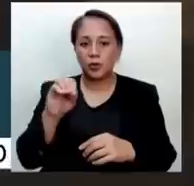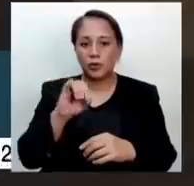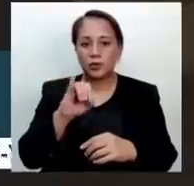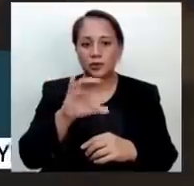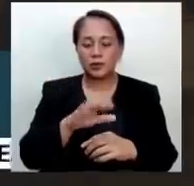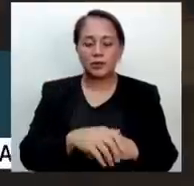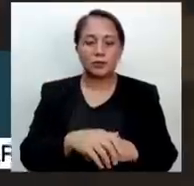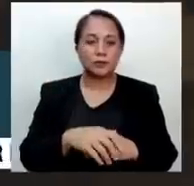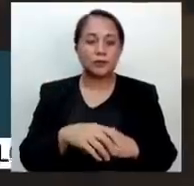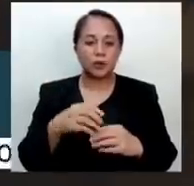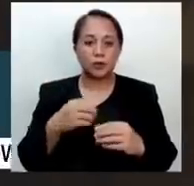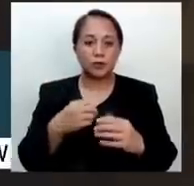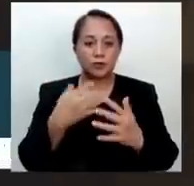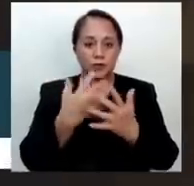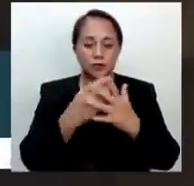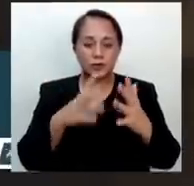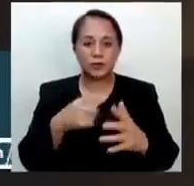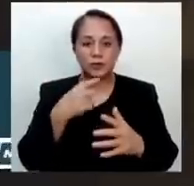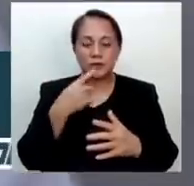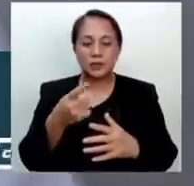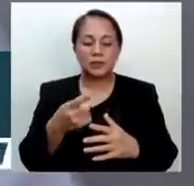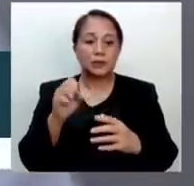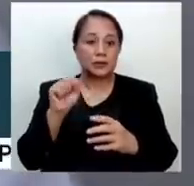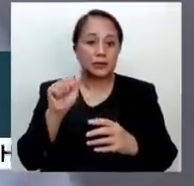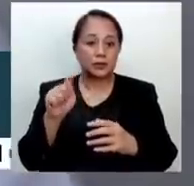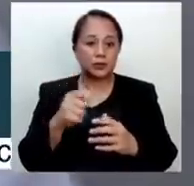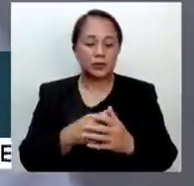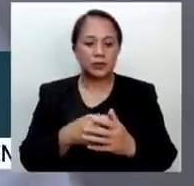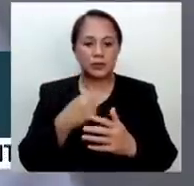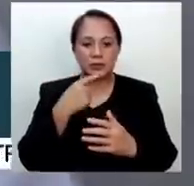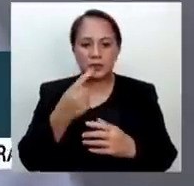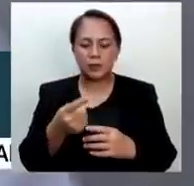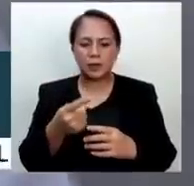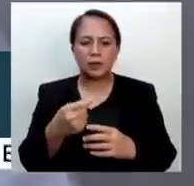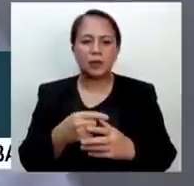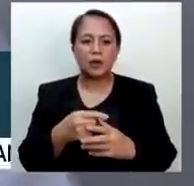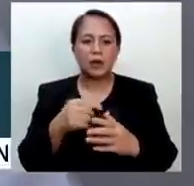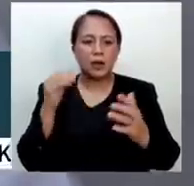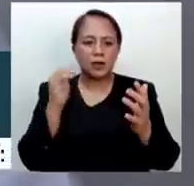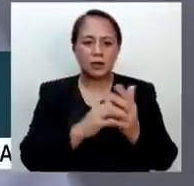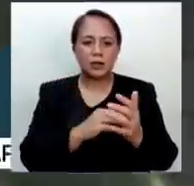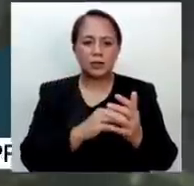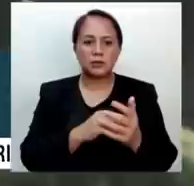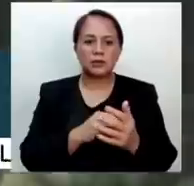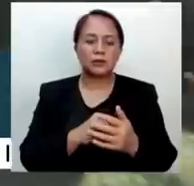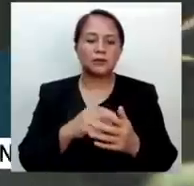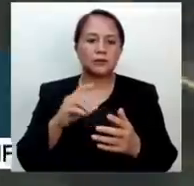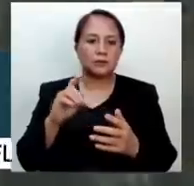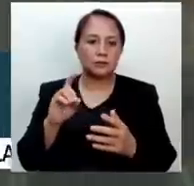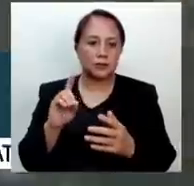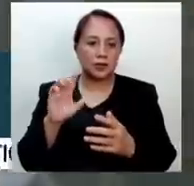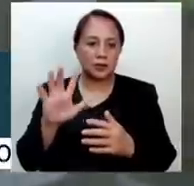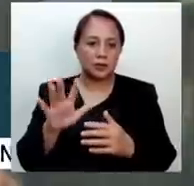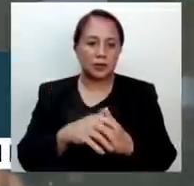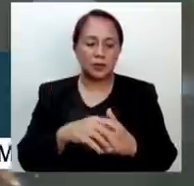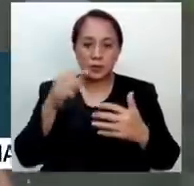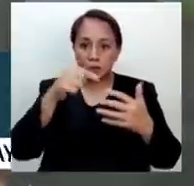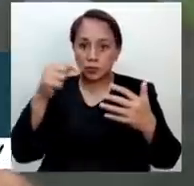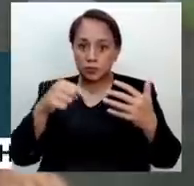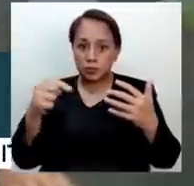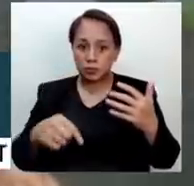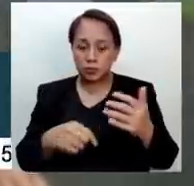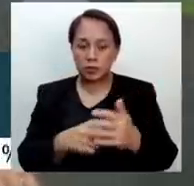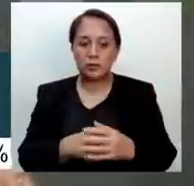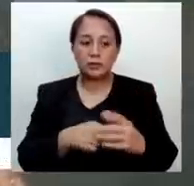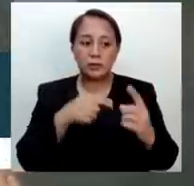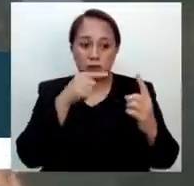Corrections, executed an affidavit Saturday belying all his claims against Senator Laila de Lima. Among these claims that he,